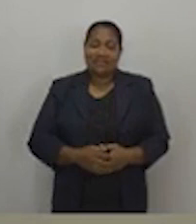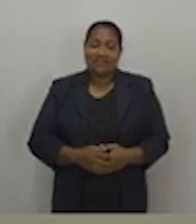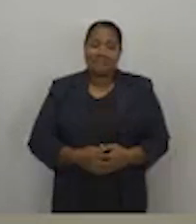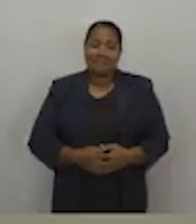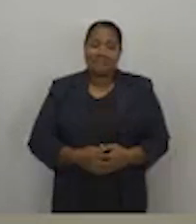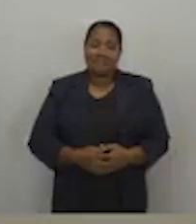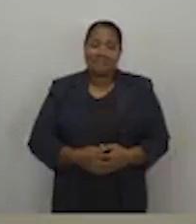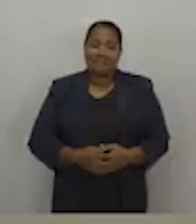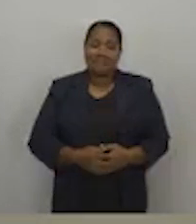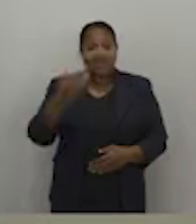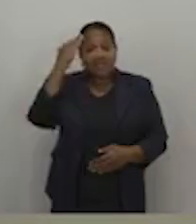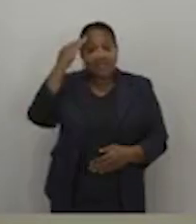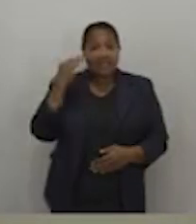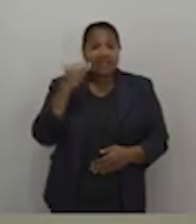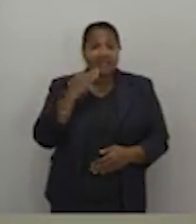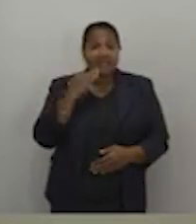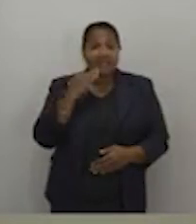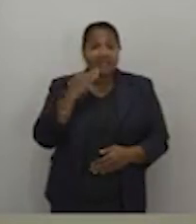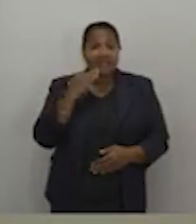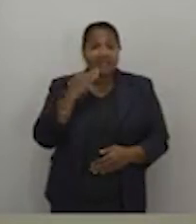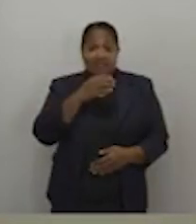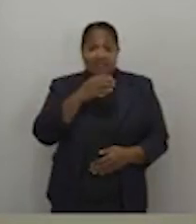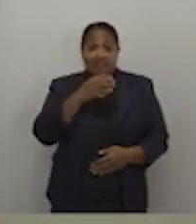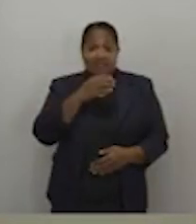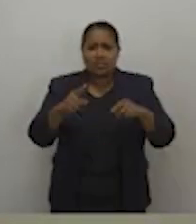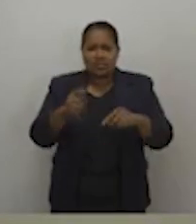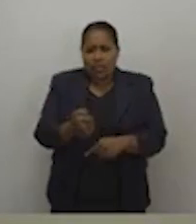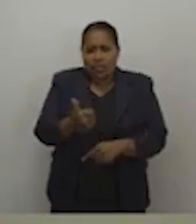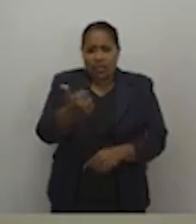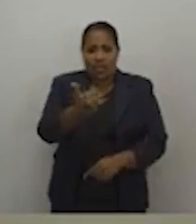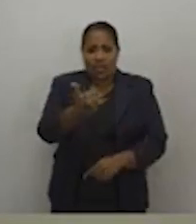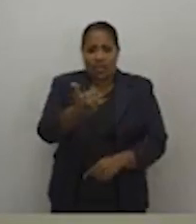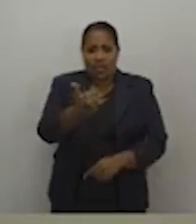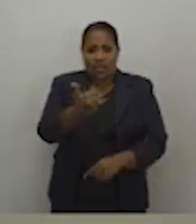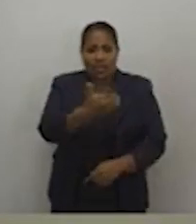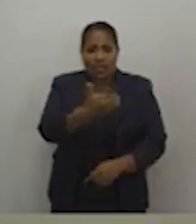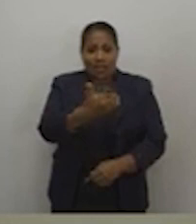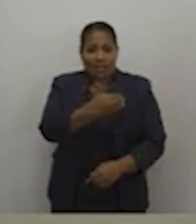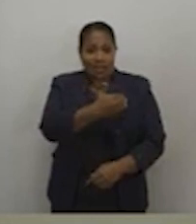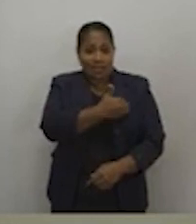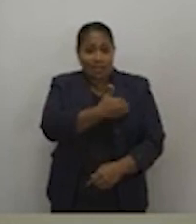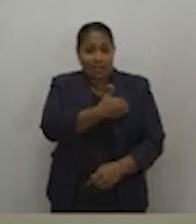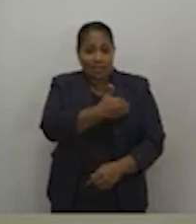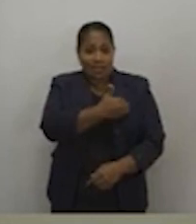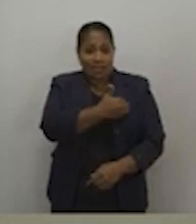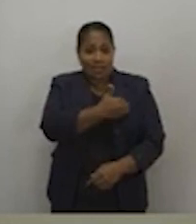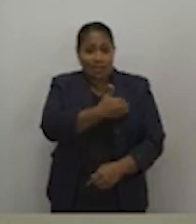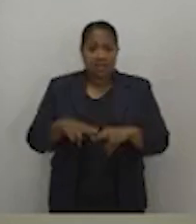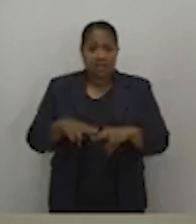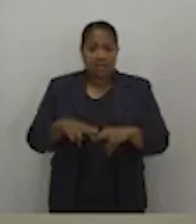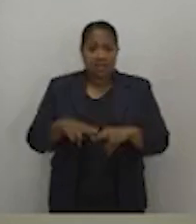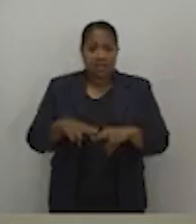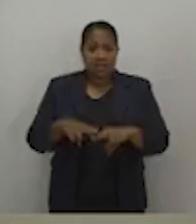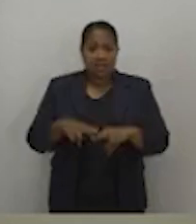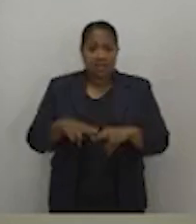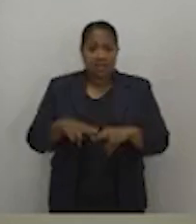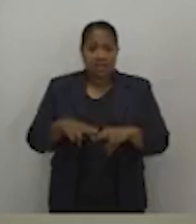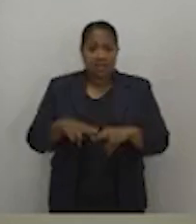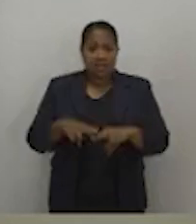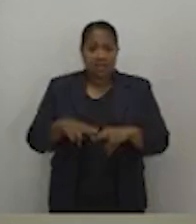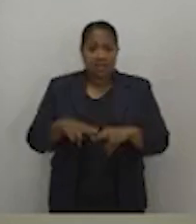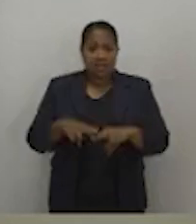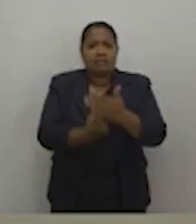Ladies and gentlemen, as we announced in the early hours of the morning, Fiji is once again faced with a grave and present